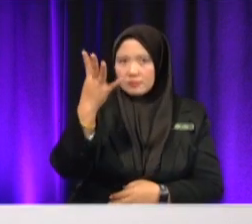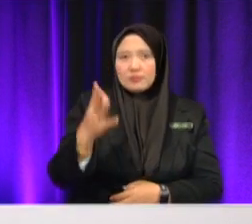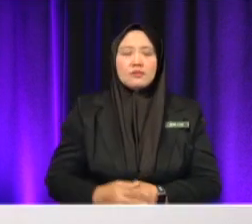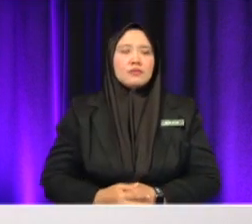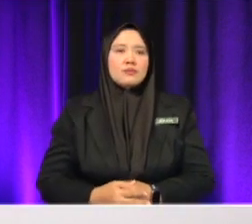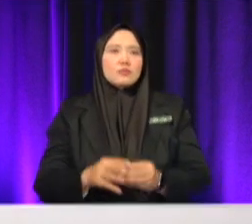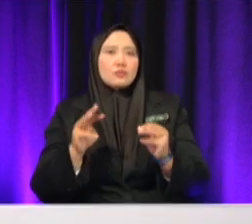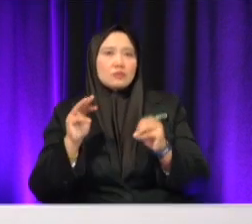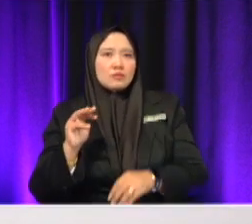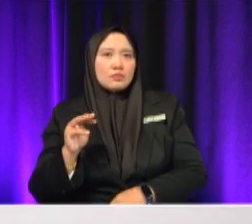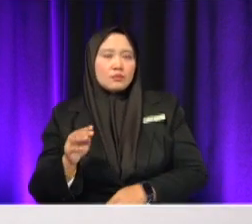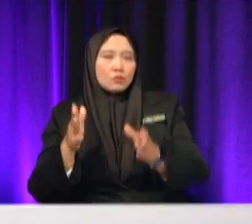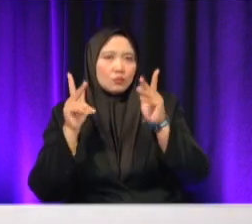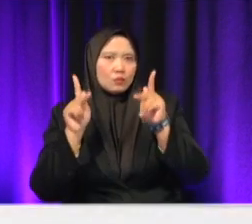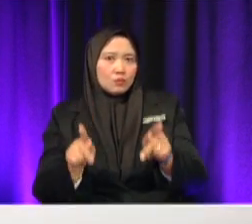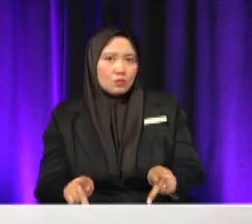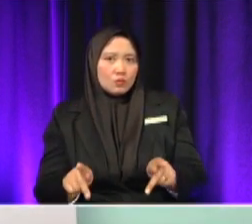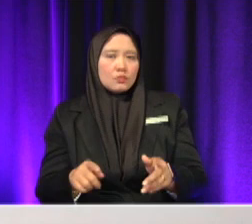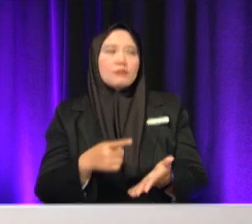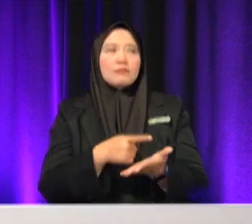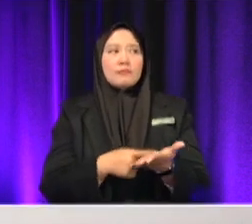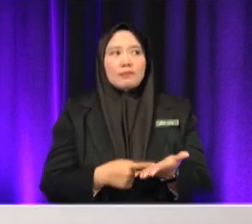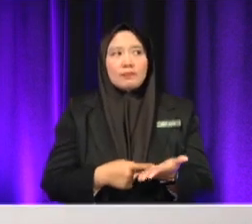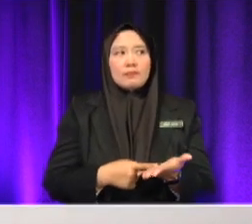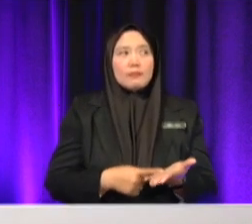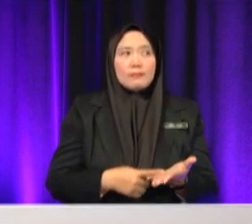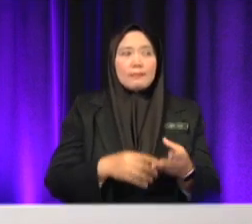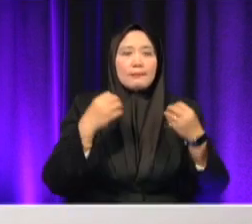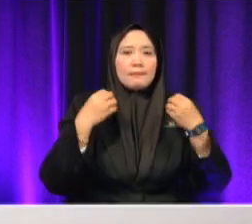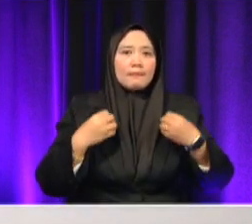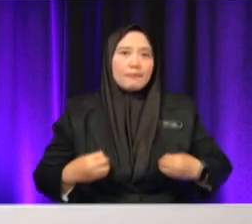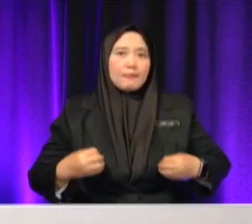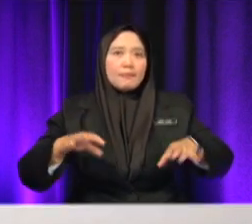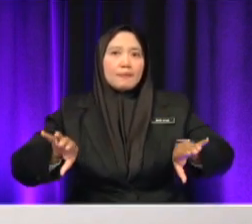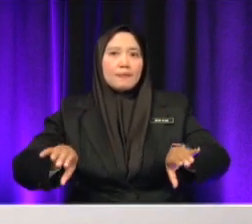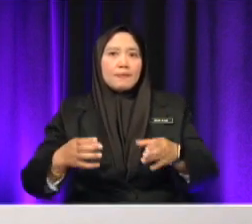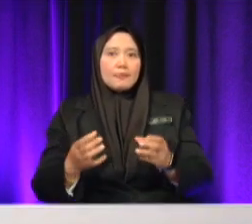do. So what about the option C? Anyone?